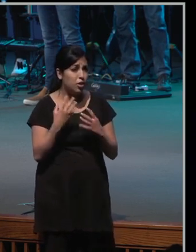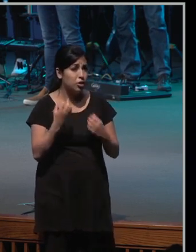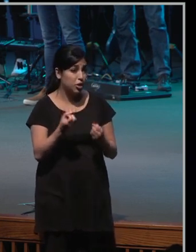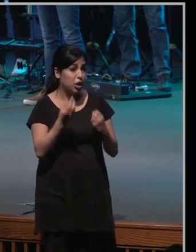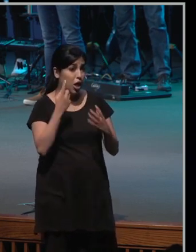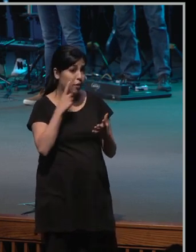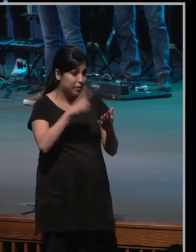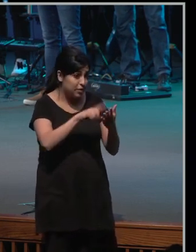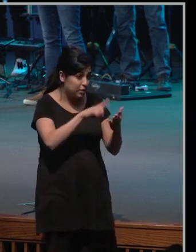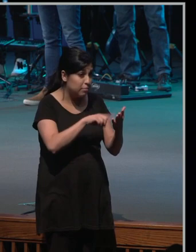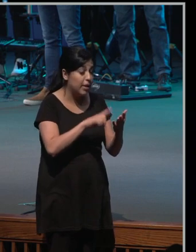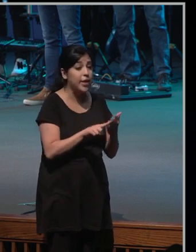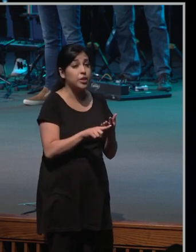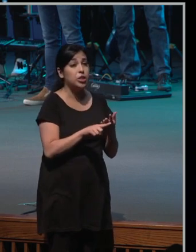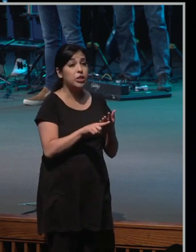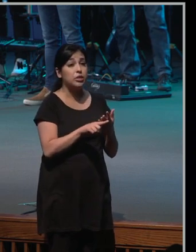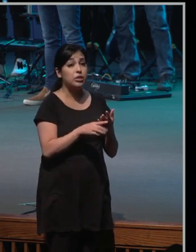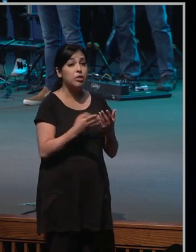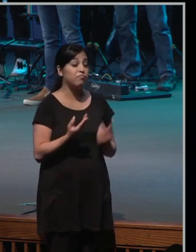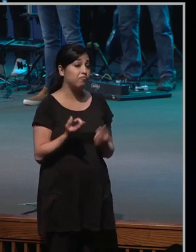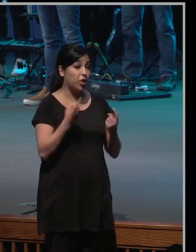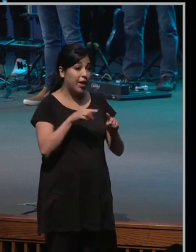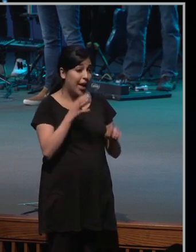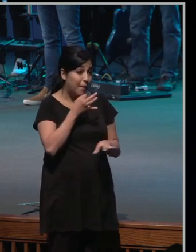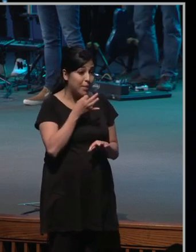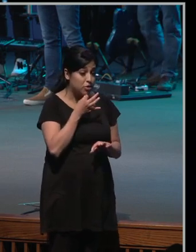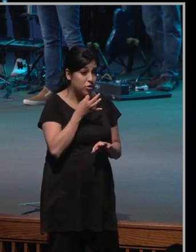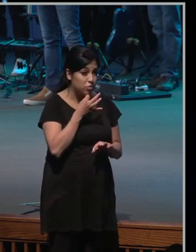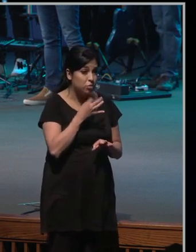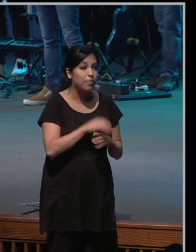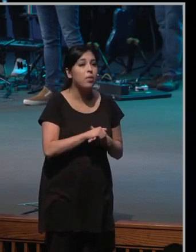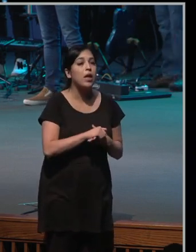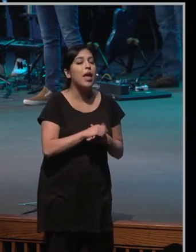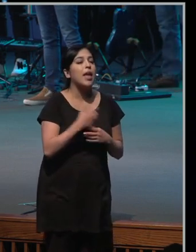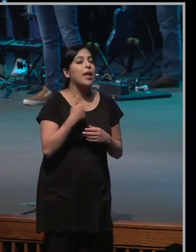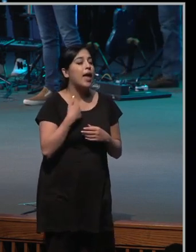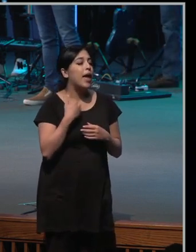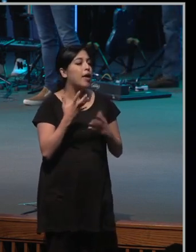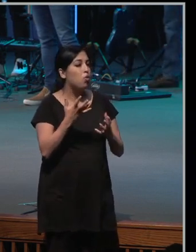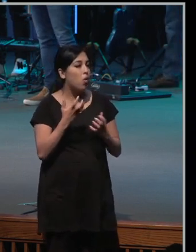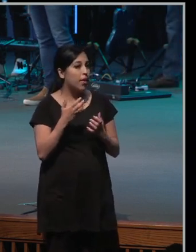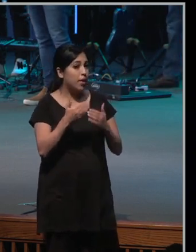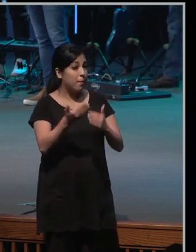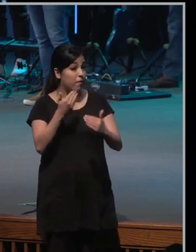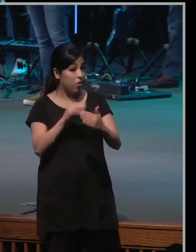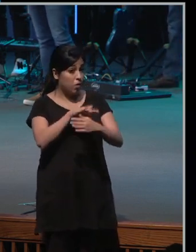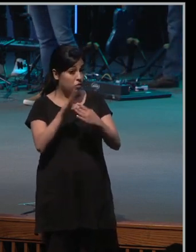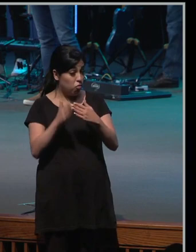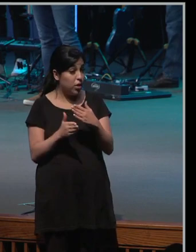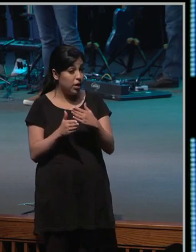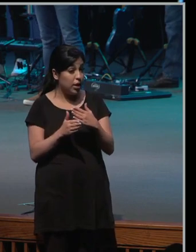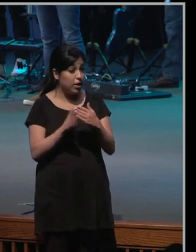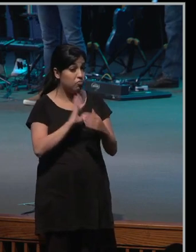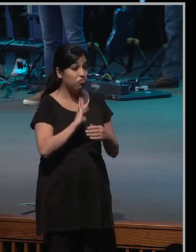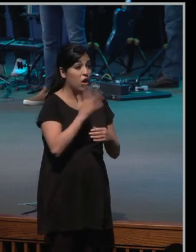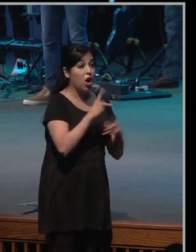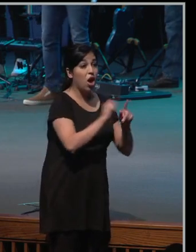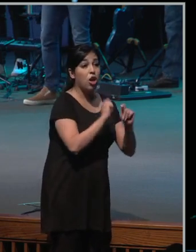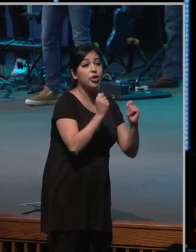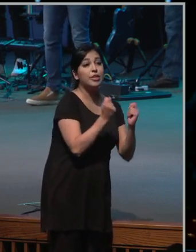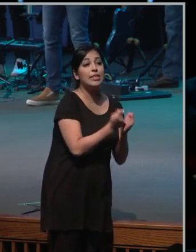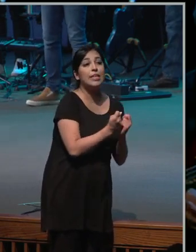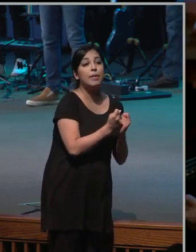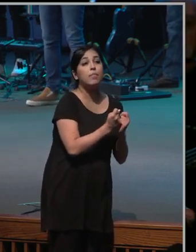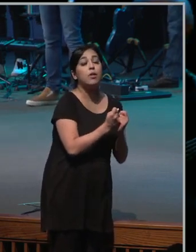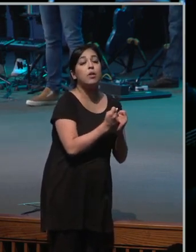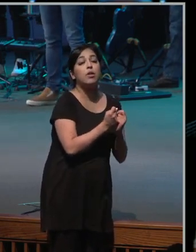summer. I would ask before this upcoming three-day weekend that our team members would have the privilege